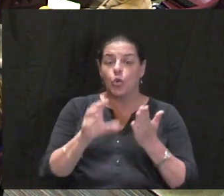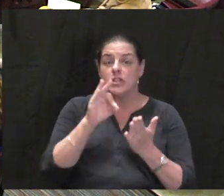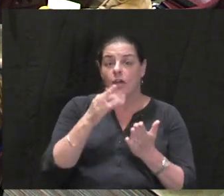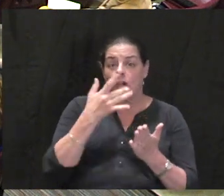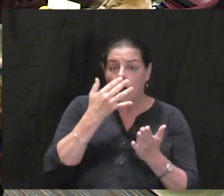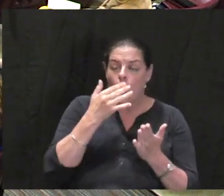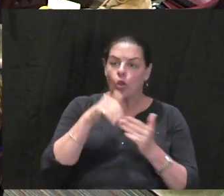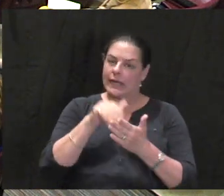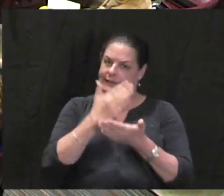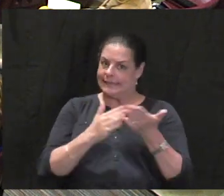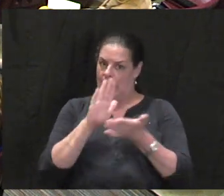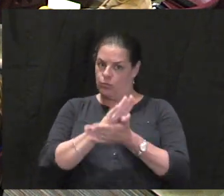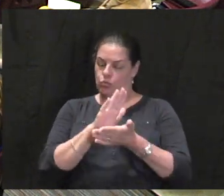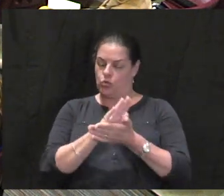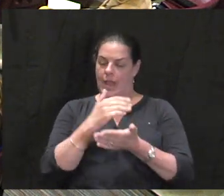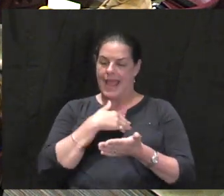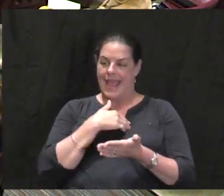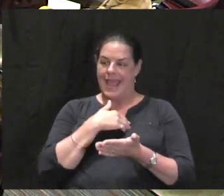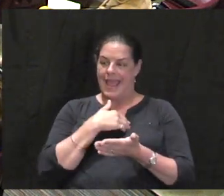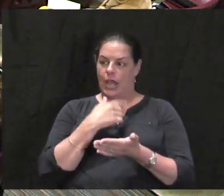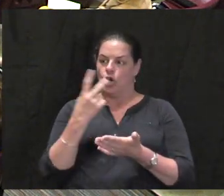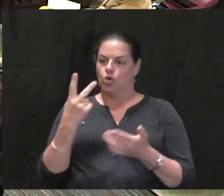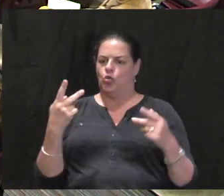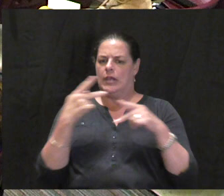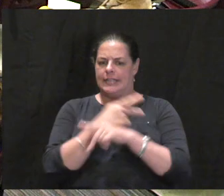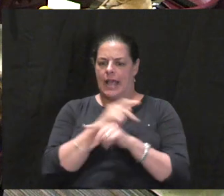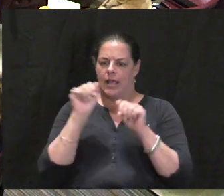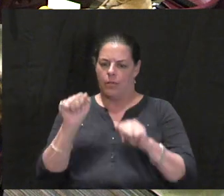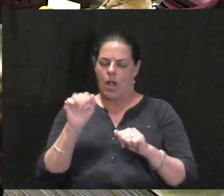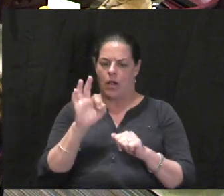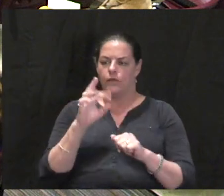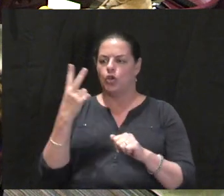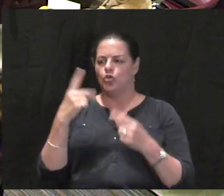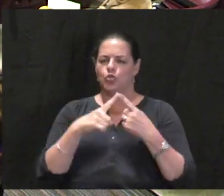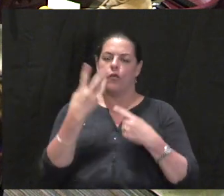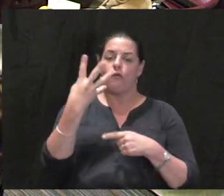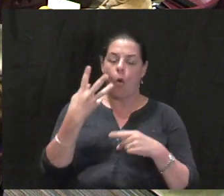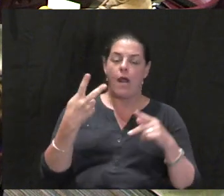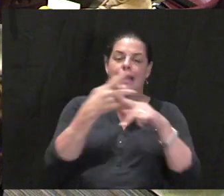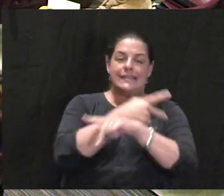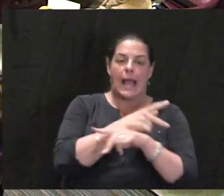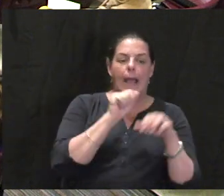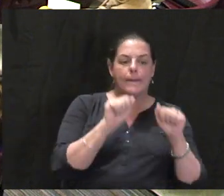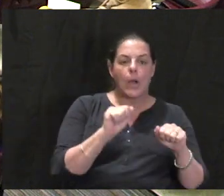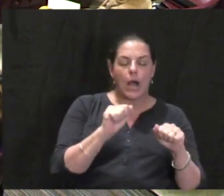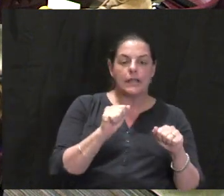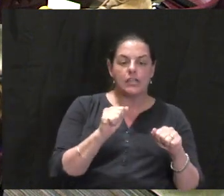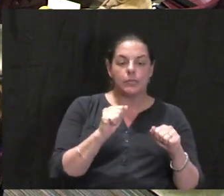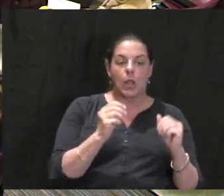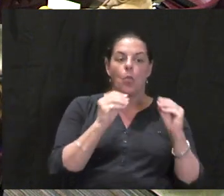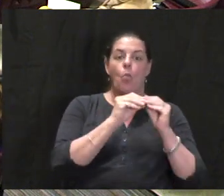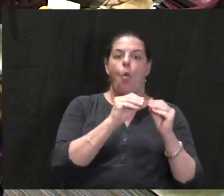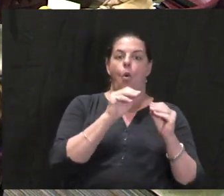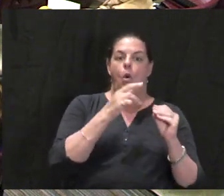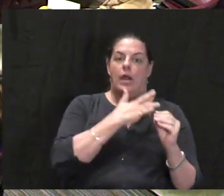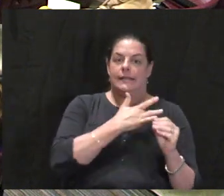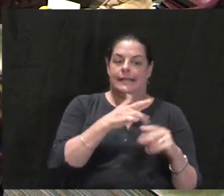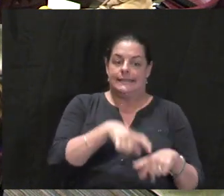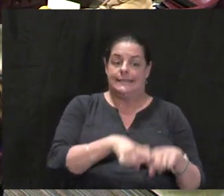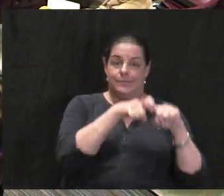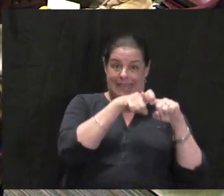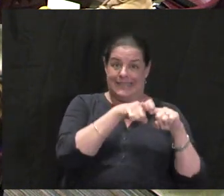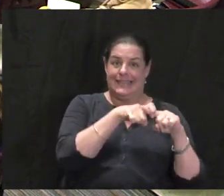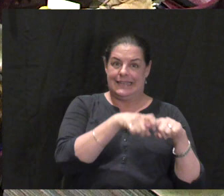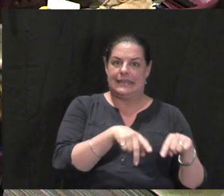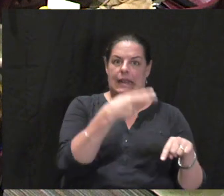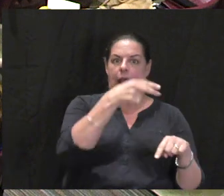than their Caucasian counterparts. When we look at our data now, across the board, it looks like it's about, and I'm going to look at my numbers, got to